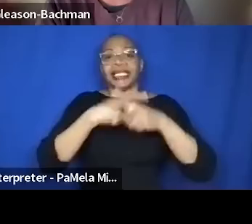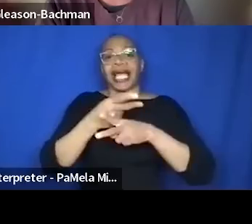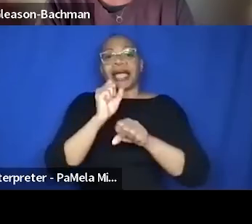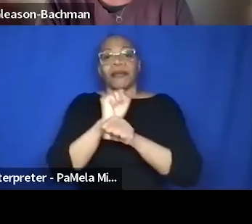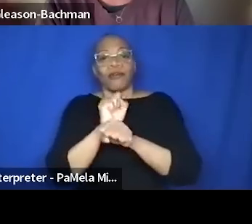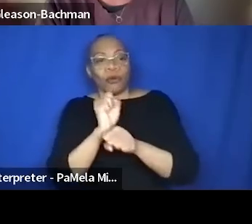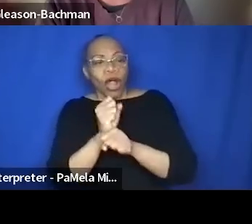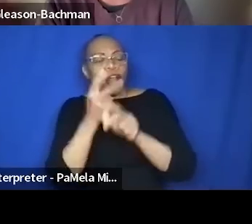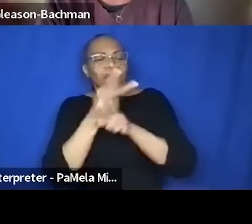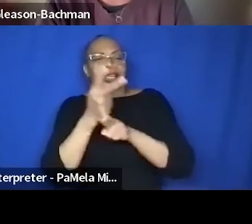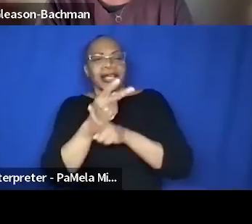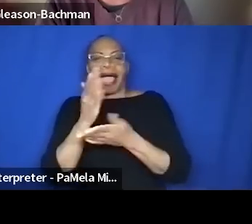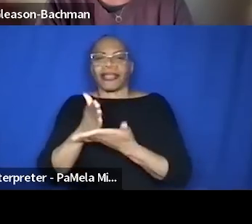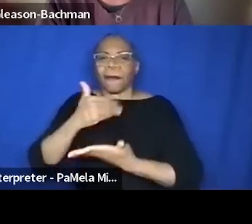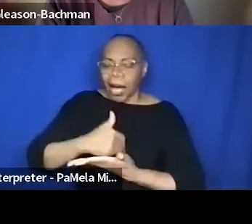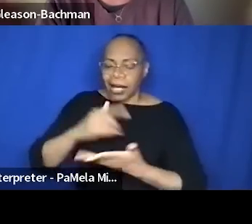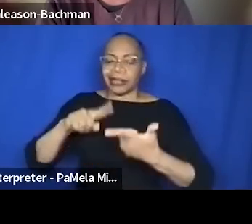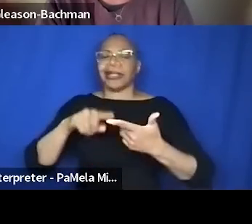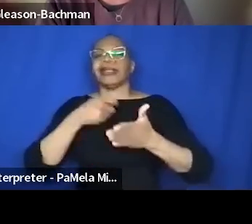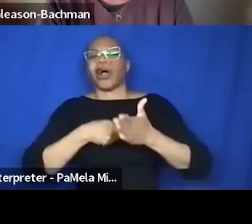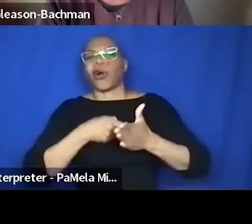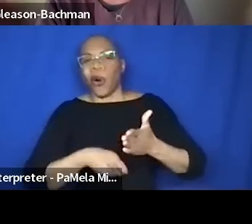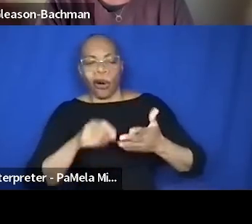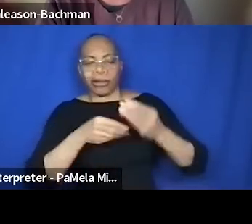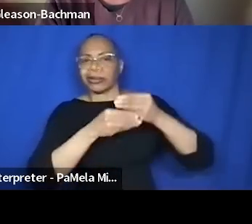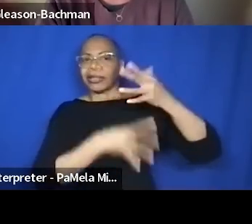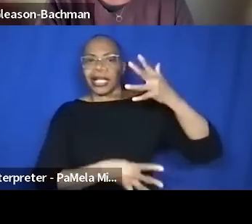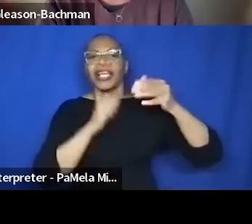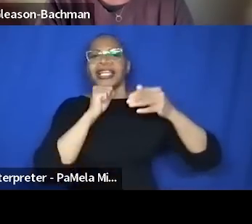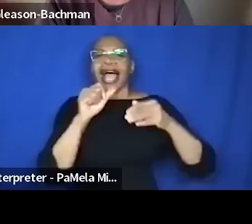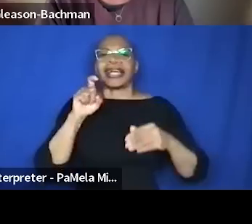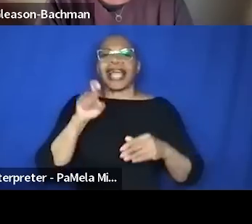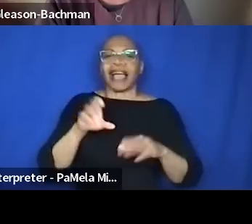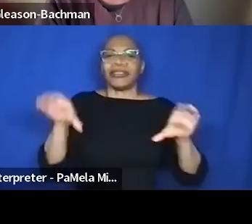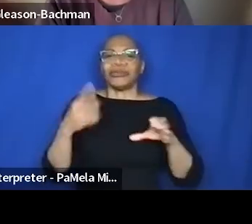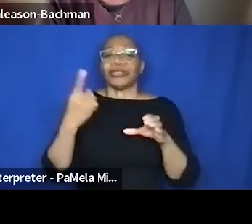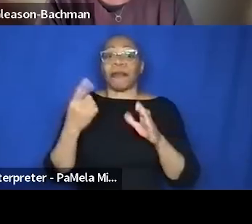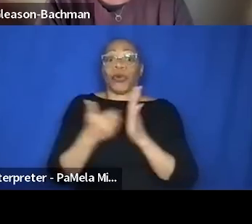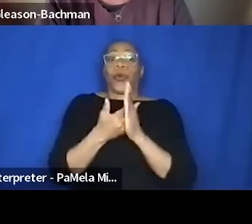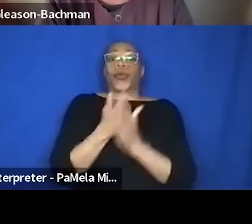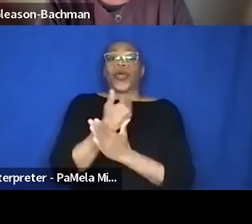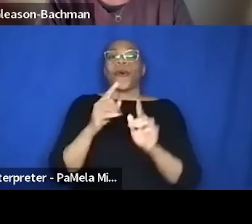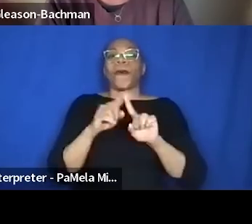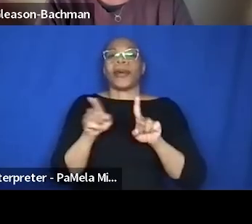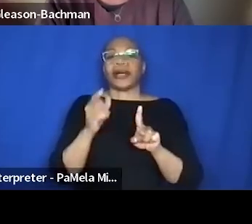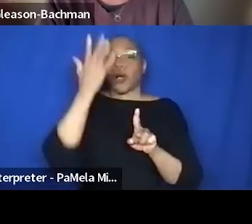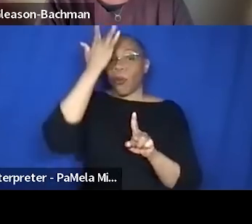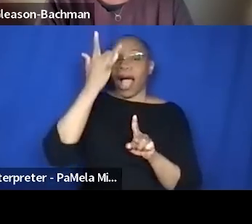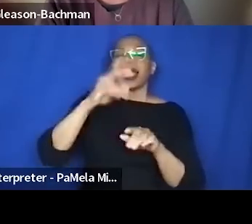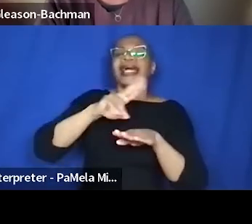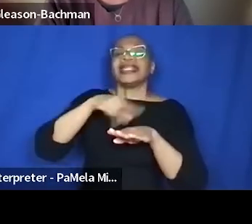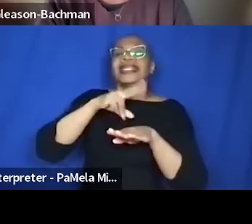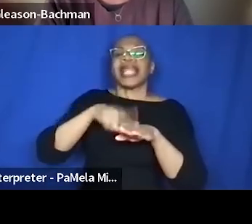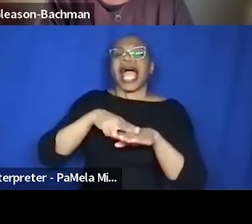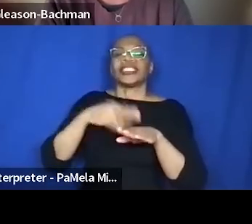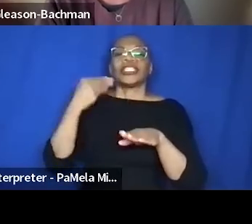cost and how to begin, you don't have to recreate the wheel because, within the National Healthcare for the Homeless